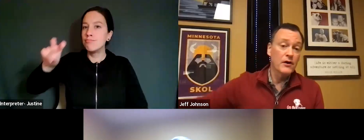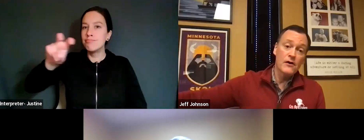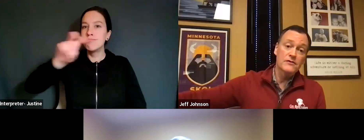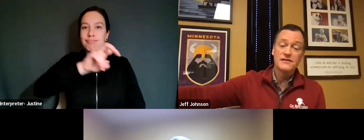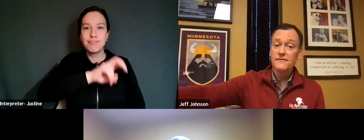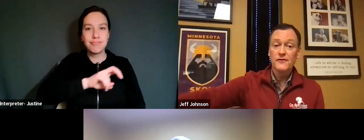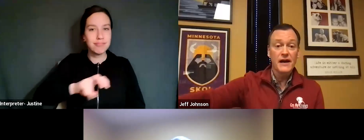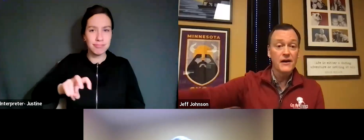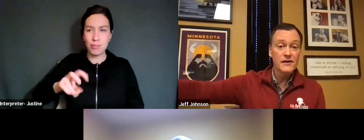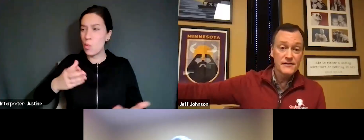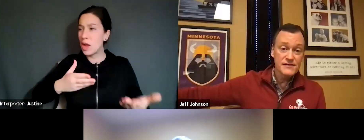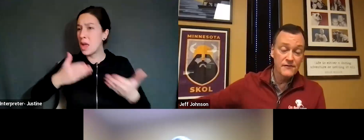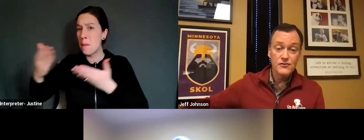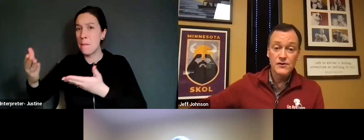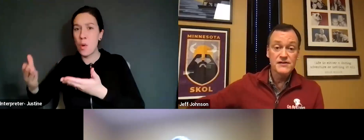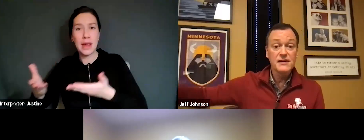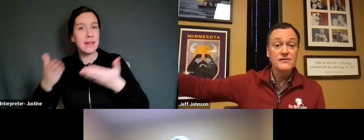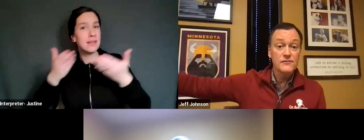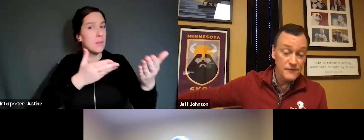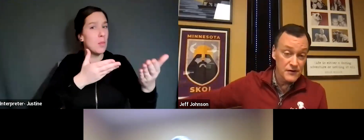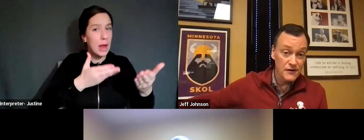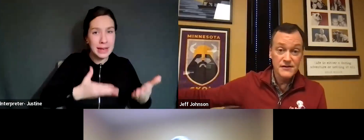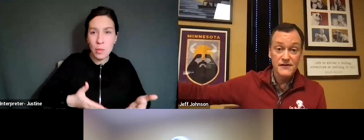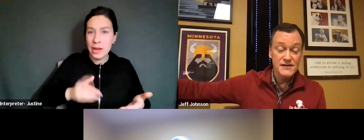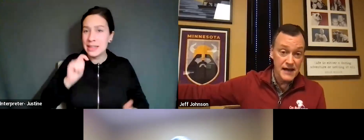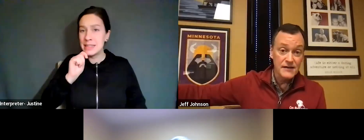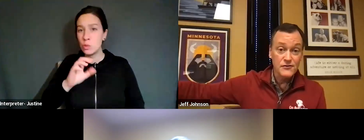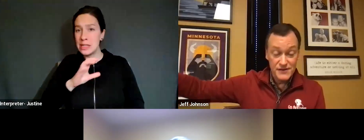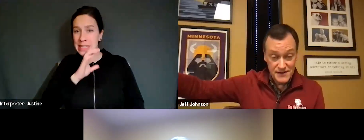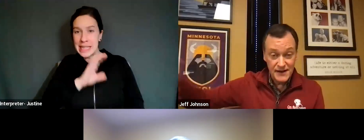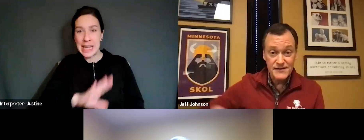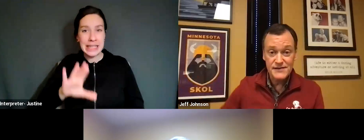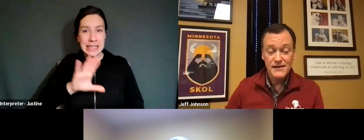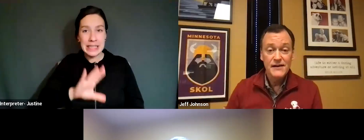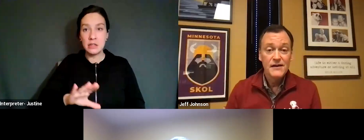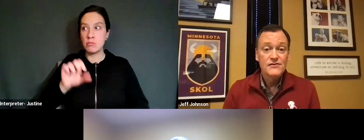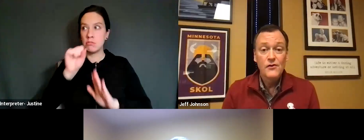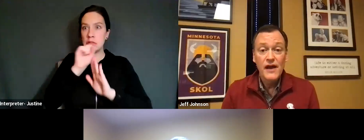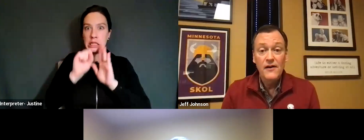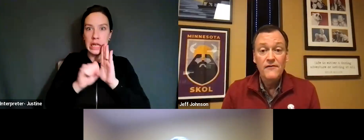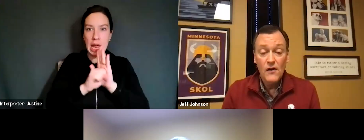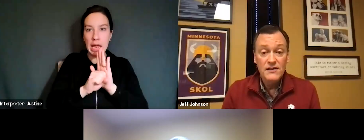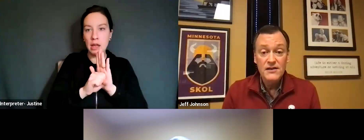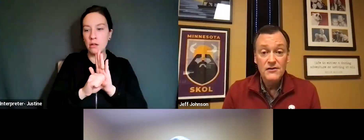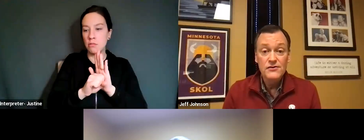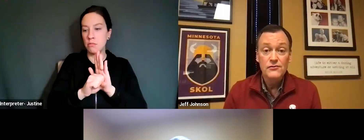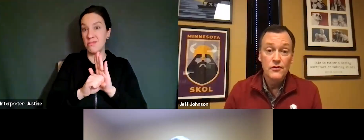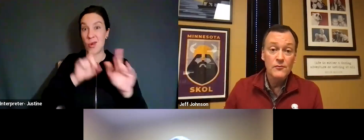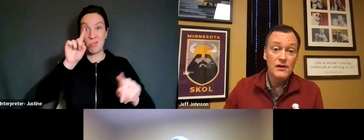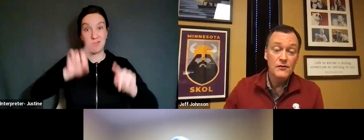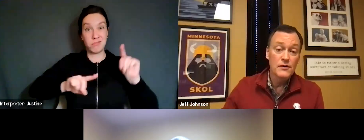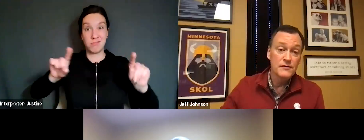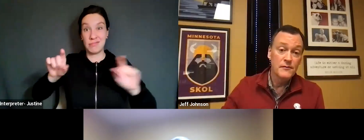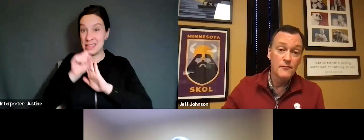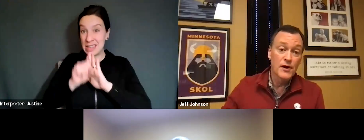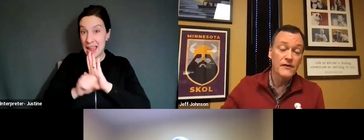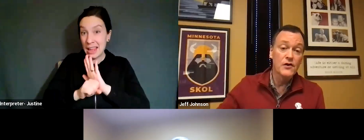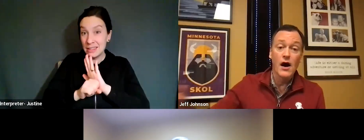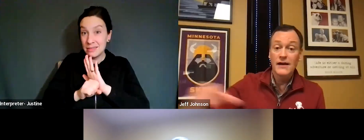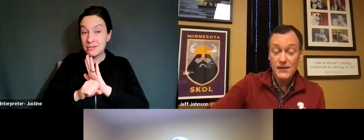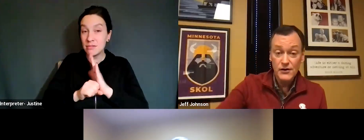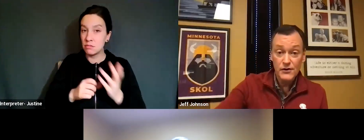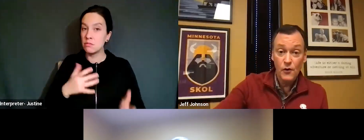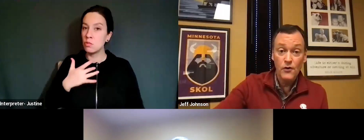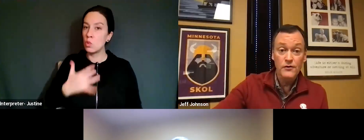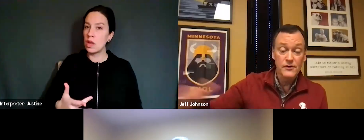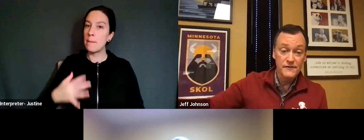we could bring around to different areas of the Twin Cities or different areas of the state or states, so that our volunteers who normally would bring the